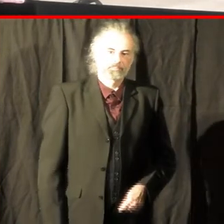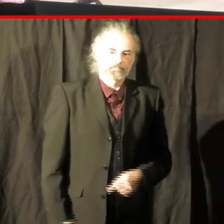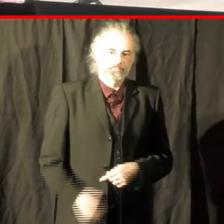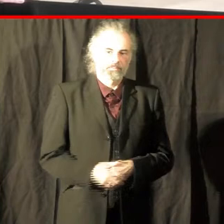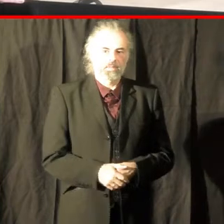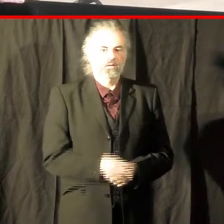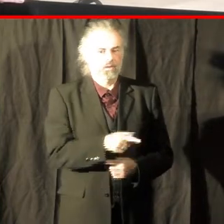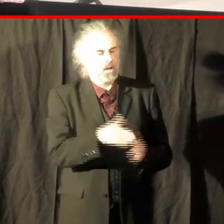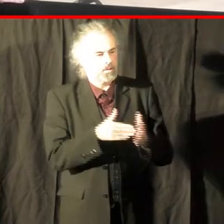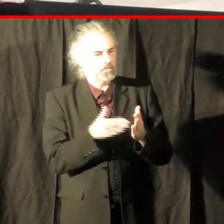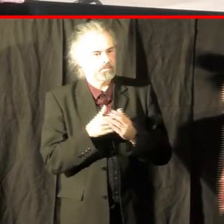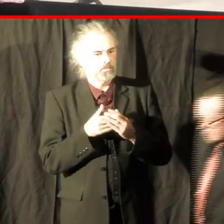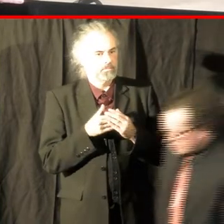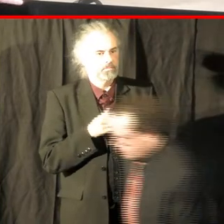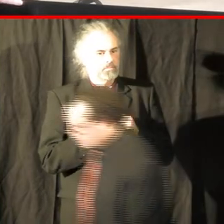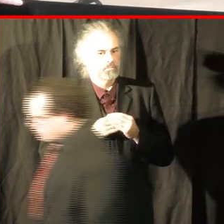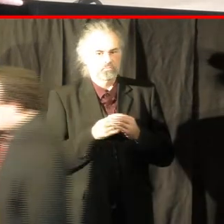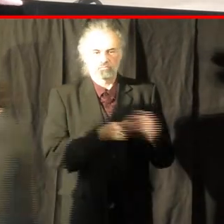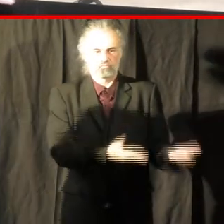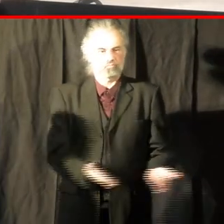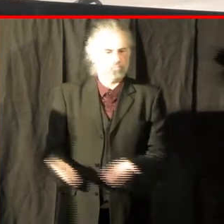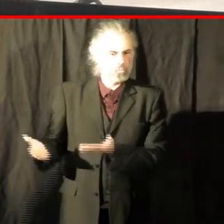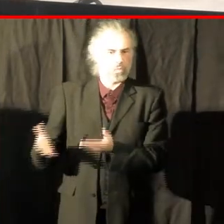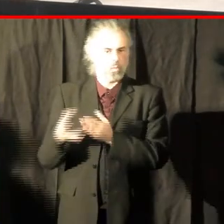And so we now have a scene with the mayor